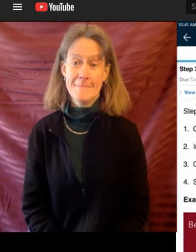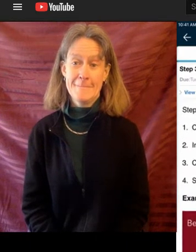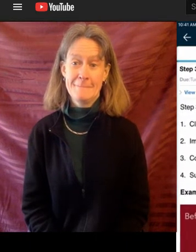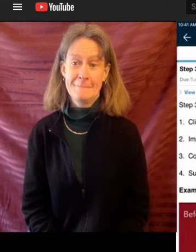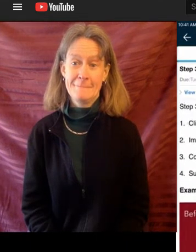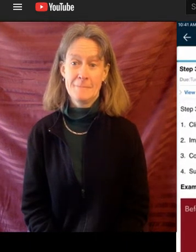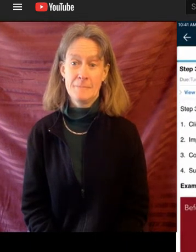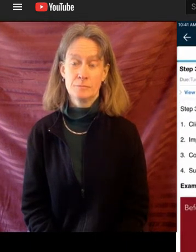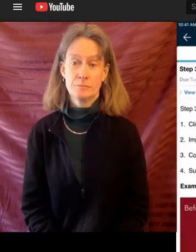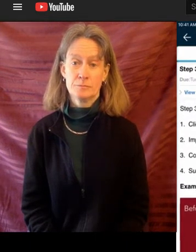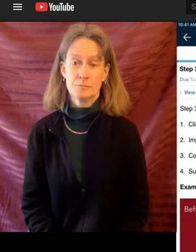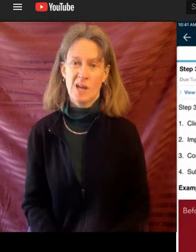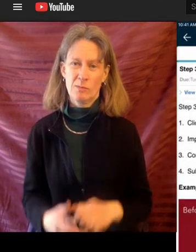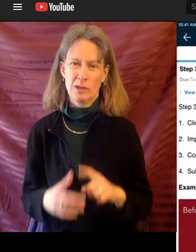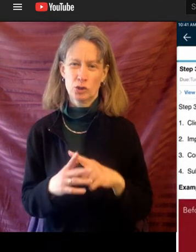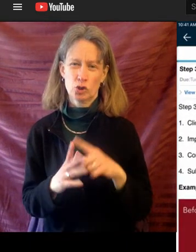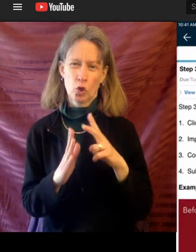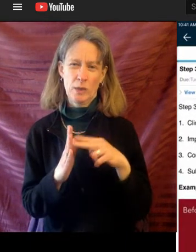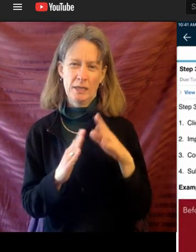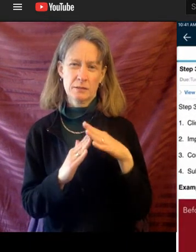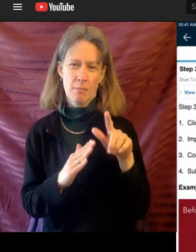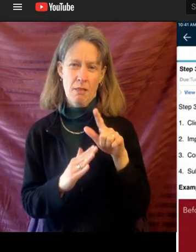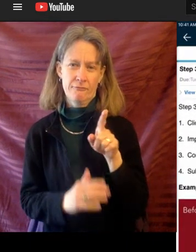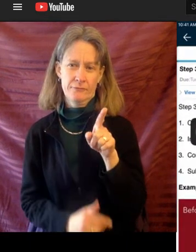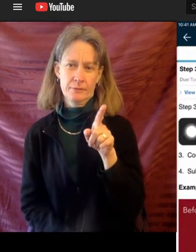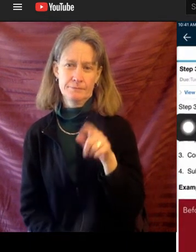So I'm going to start reading in the top left.